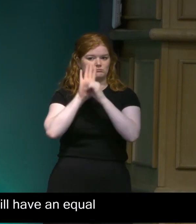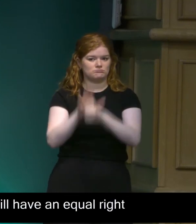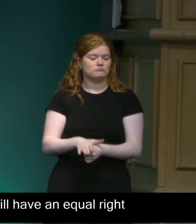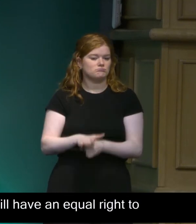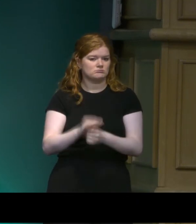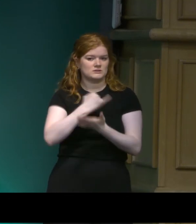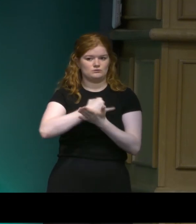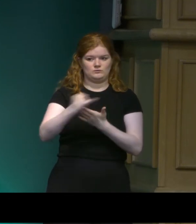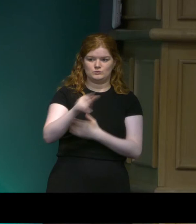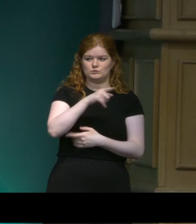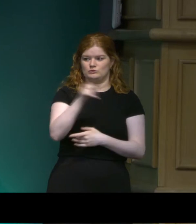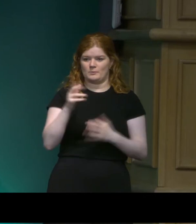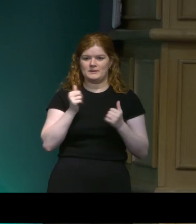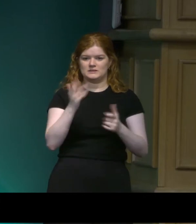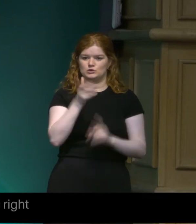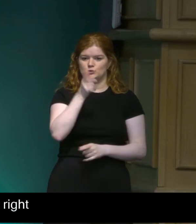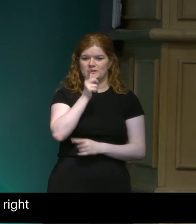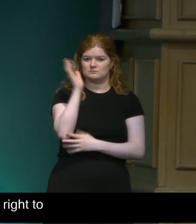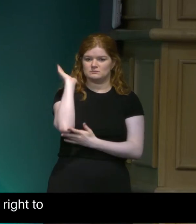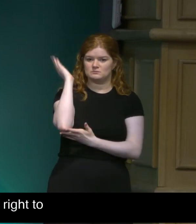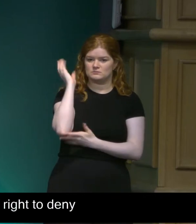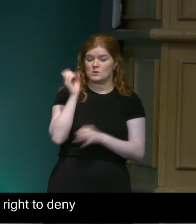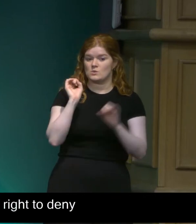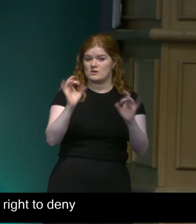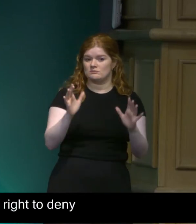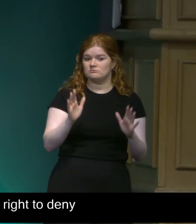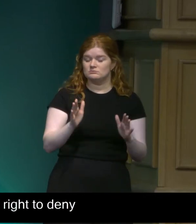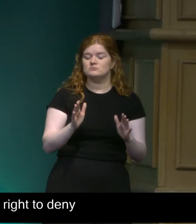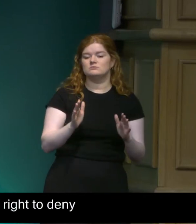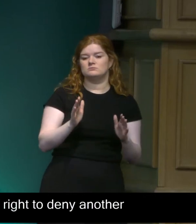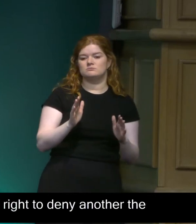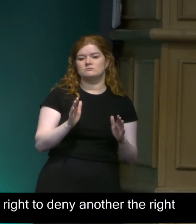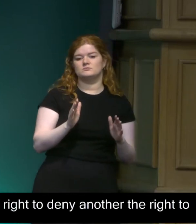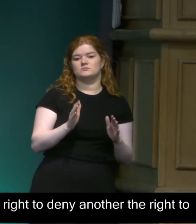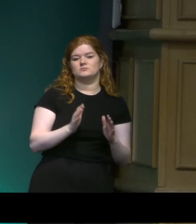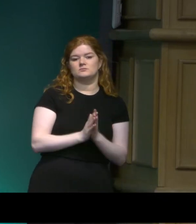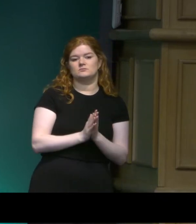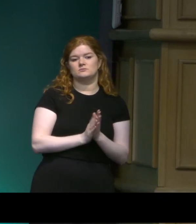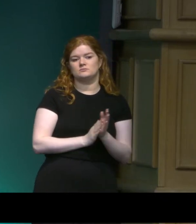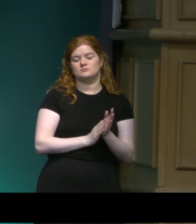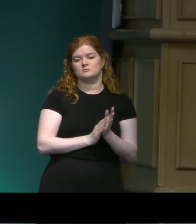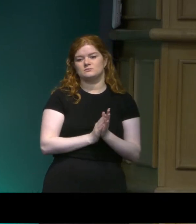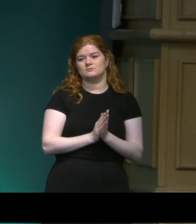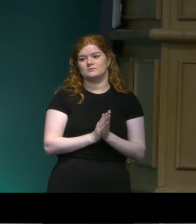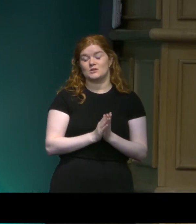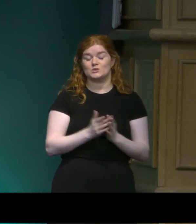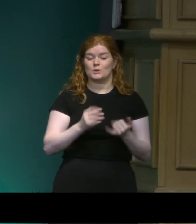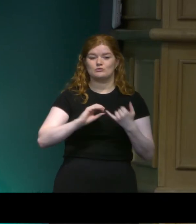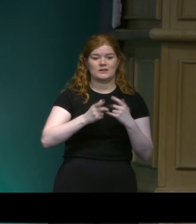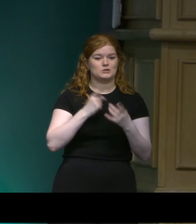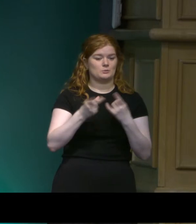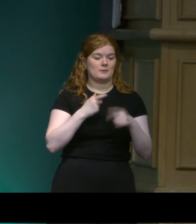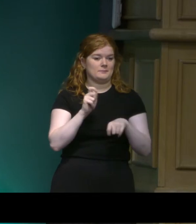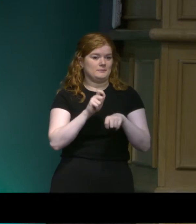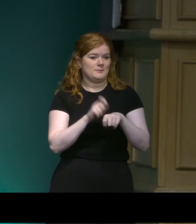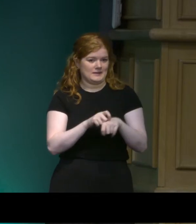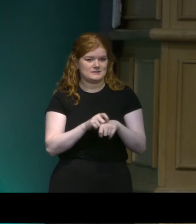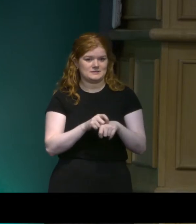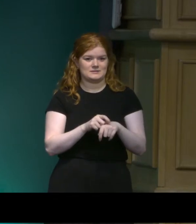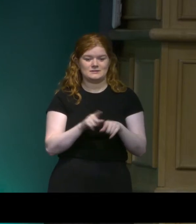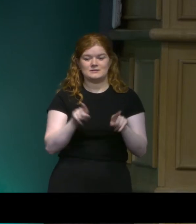another the right to speak so again we would I do as I always do invoke the